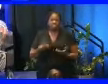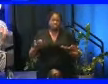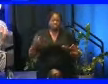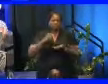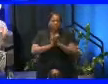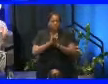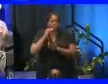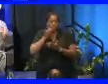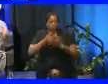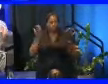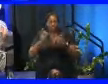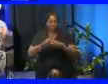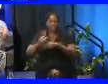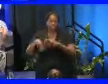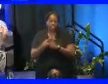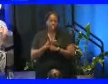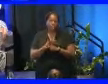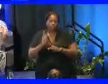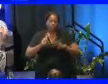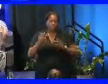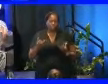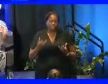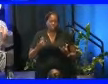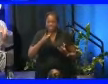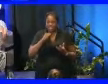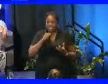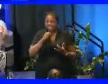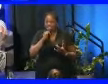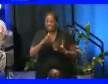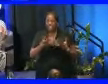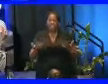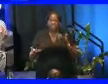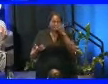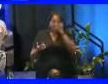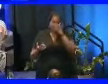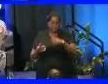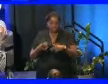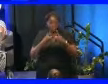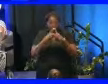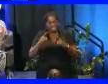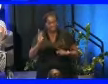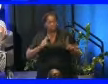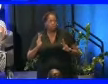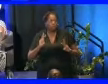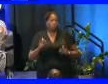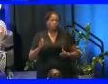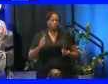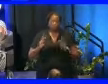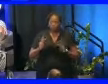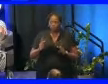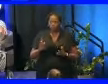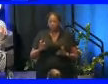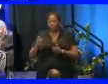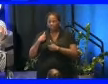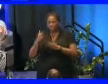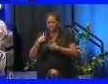homeless. We have a different type of homeless people now. We don't have a lot of tent people and a lot of individuals who's